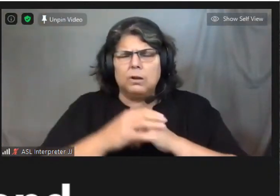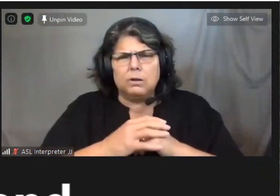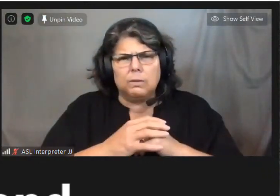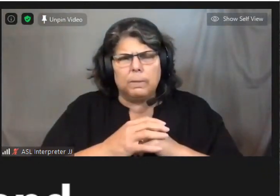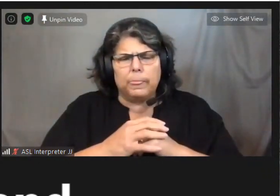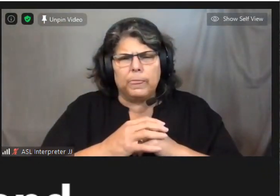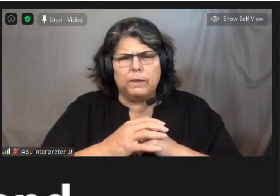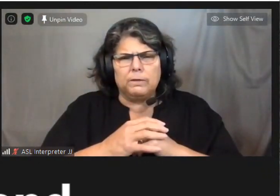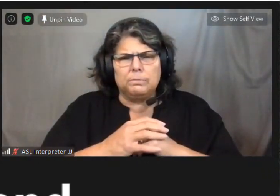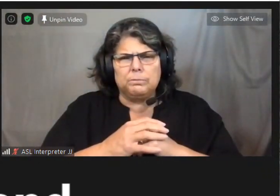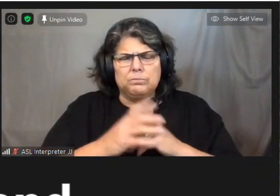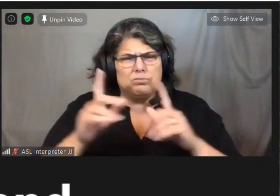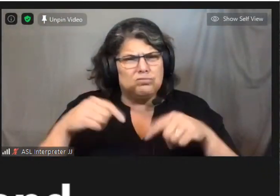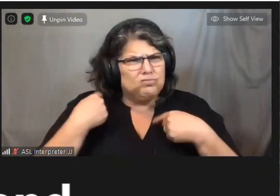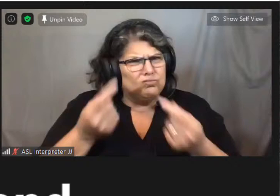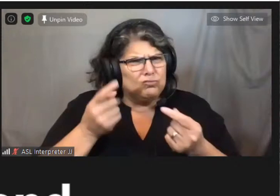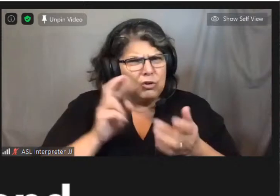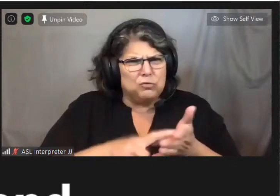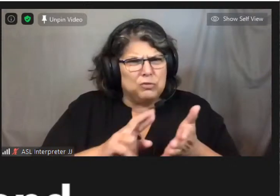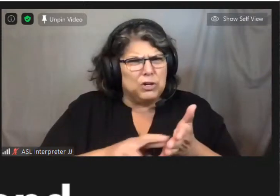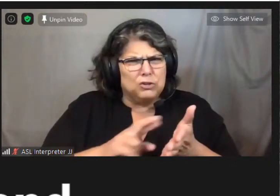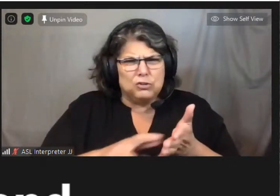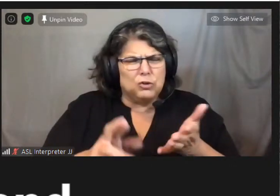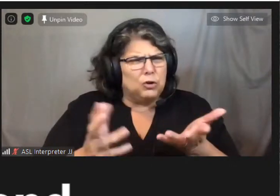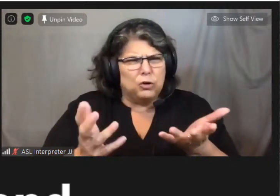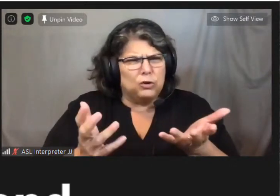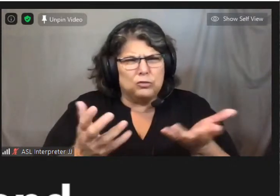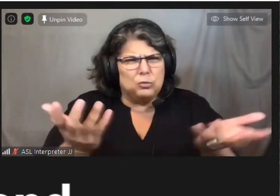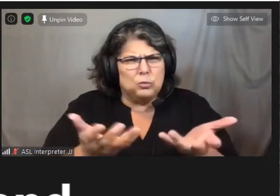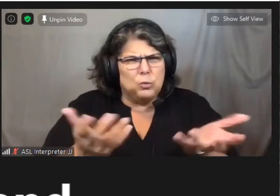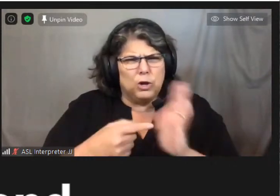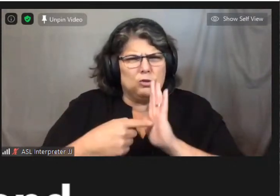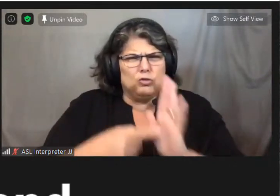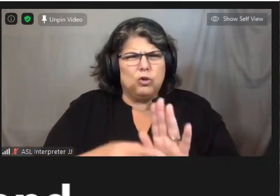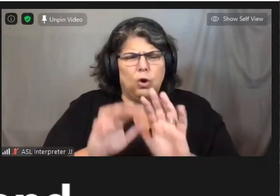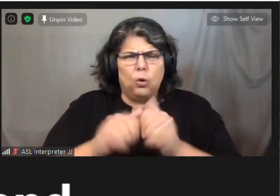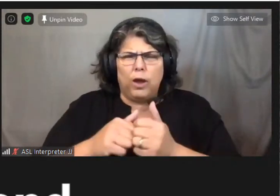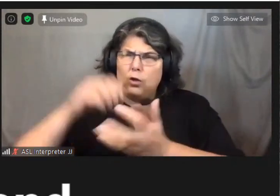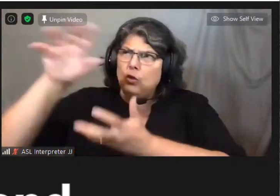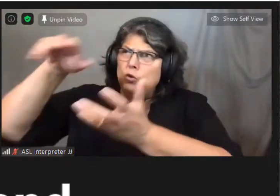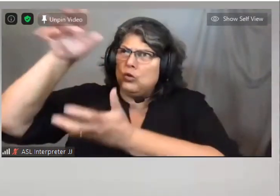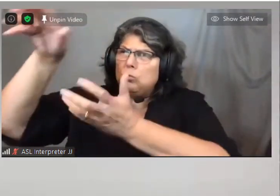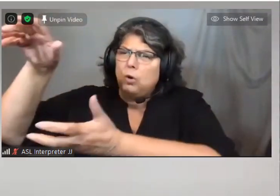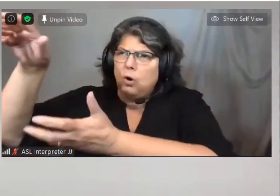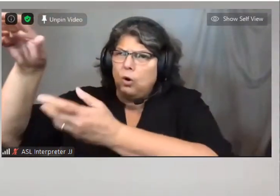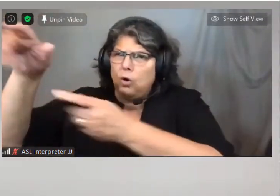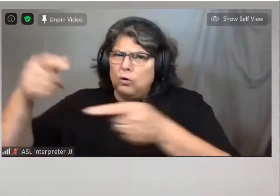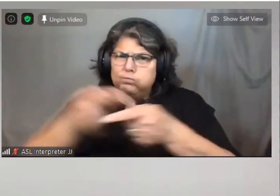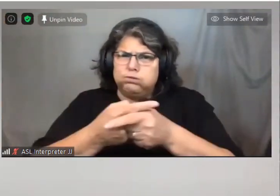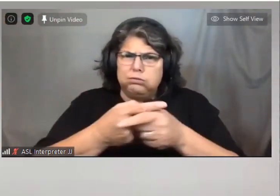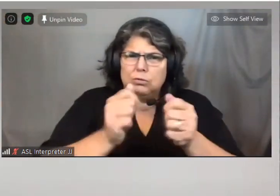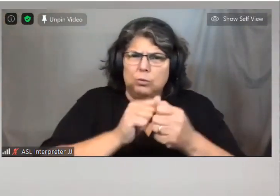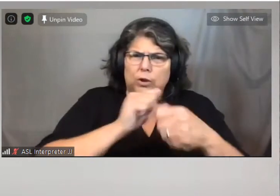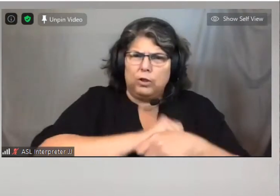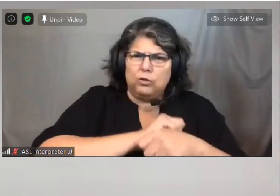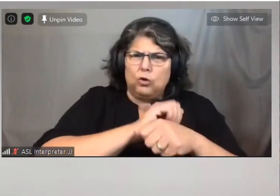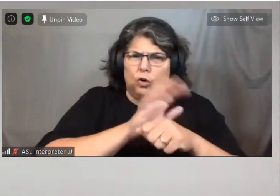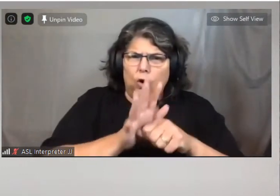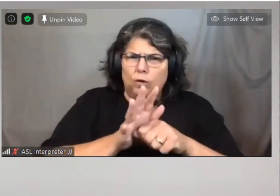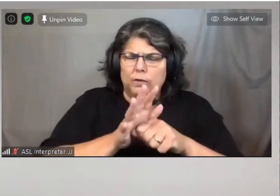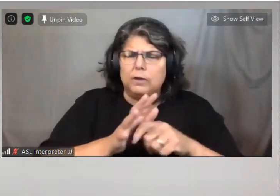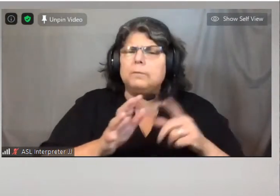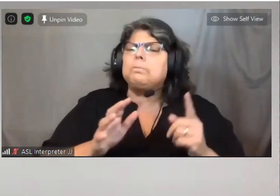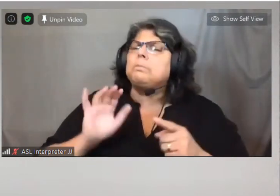has research told us about how smoke and COVID might interact? I covered this actually